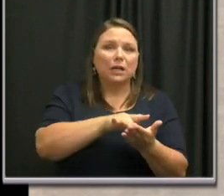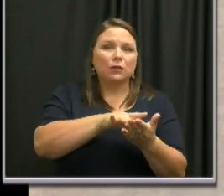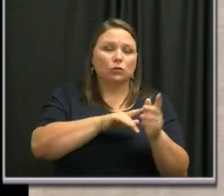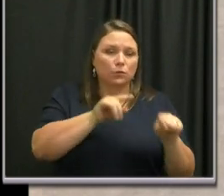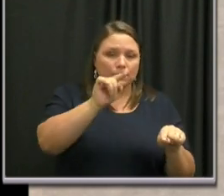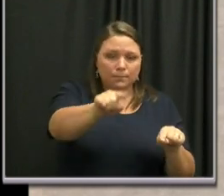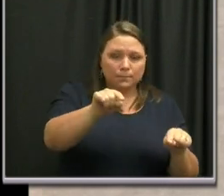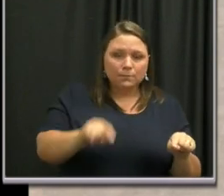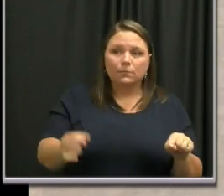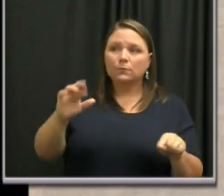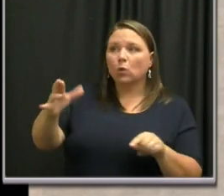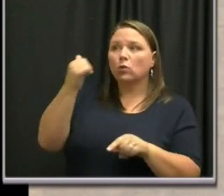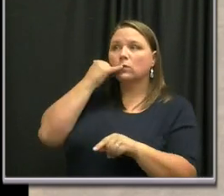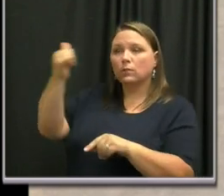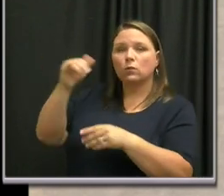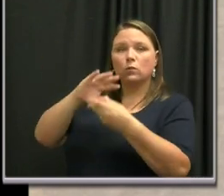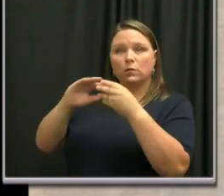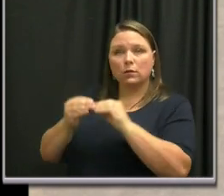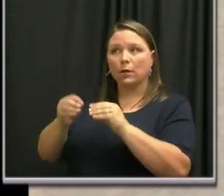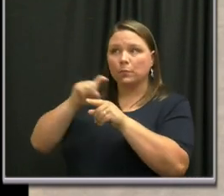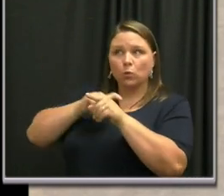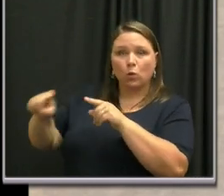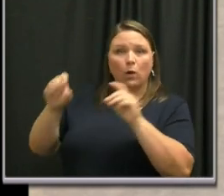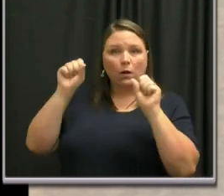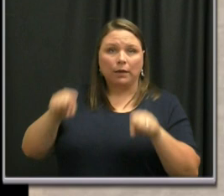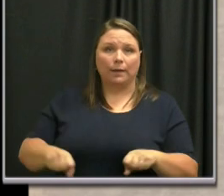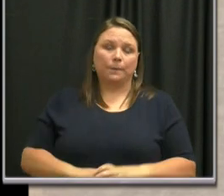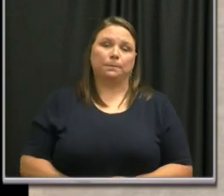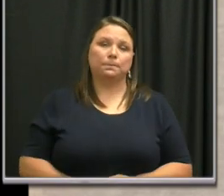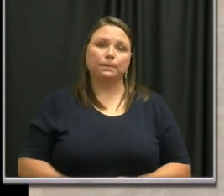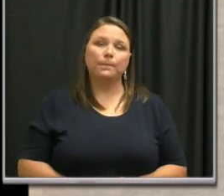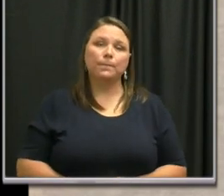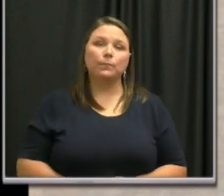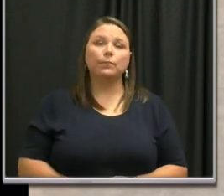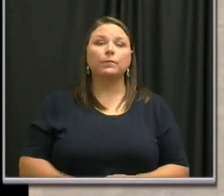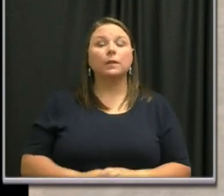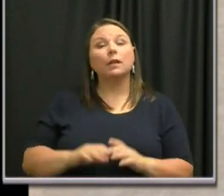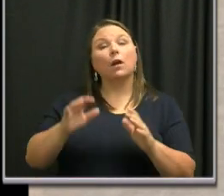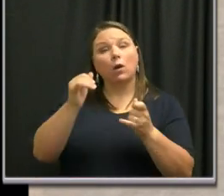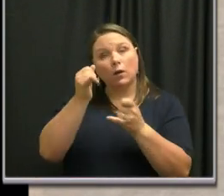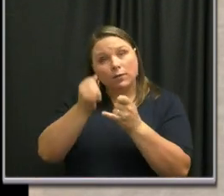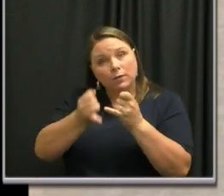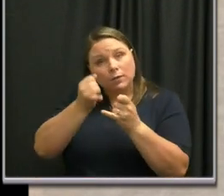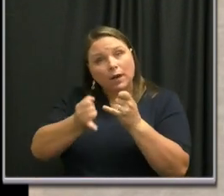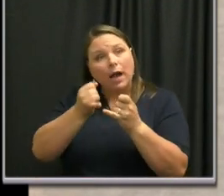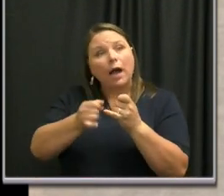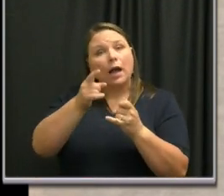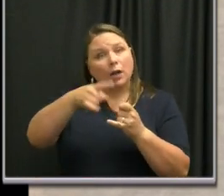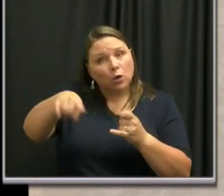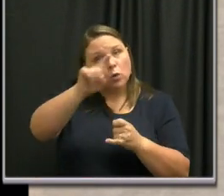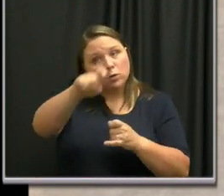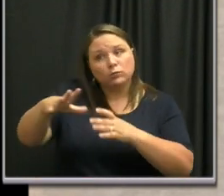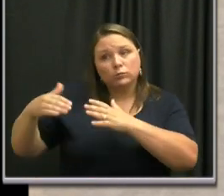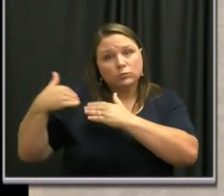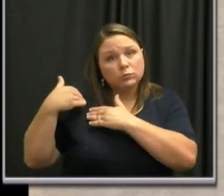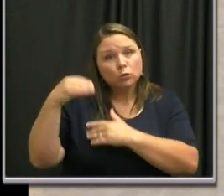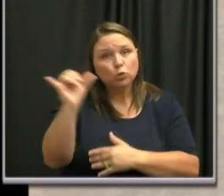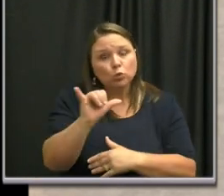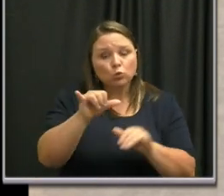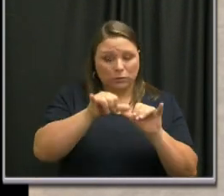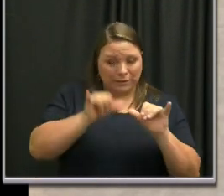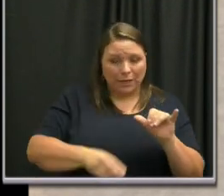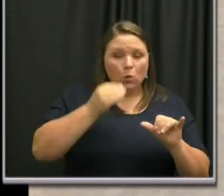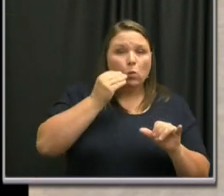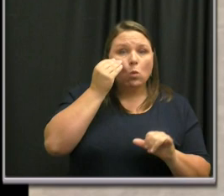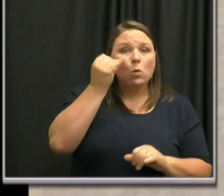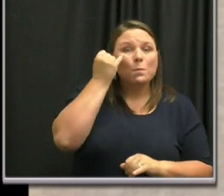or please come or call our assessment hotline. And finally, please continue to do your part in Nashville. Stay at home when